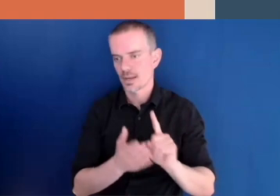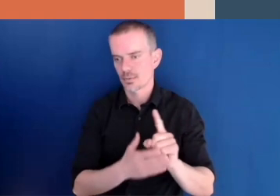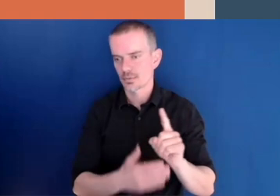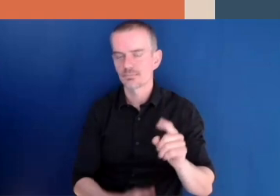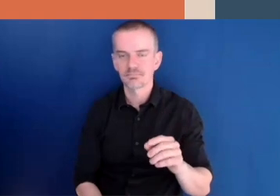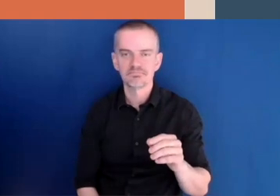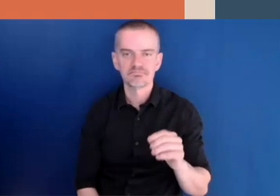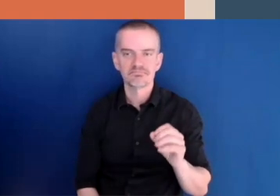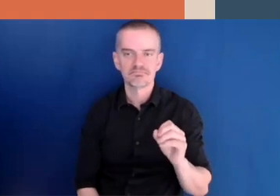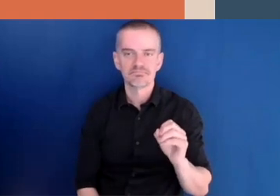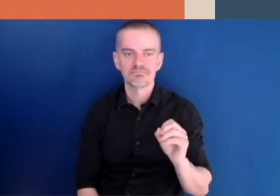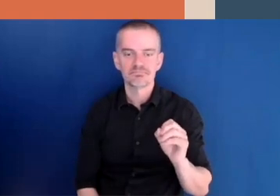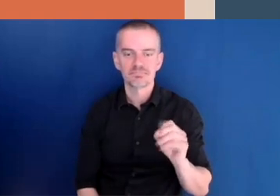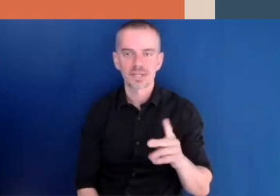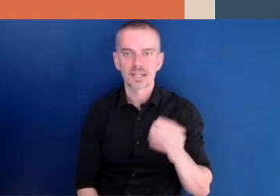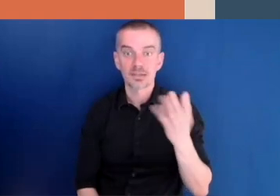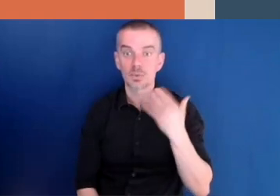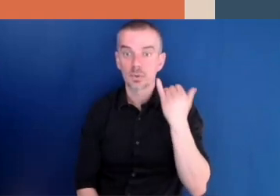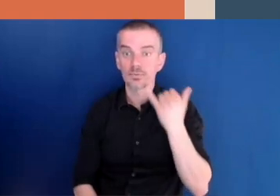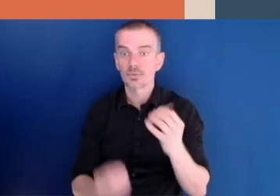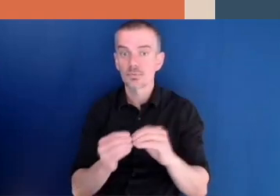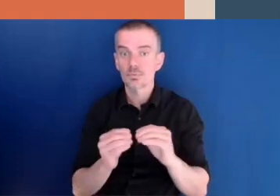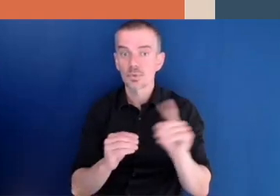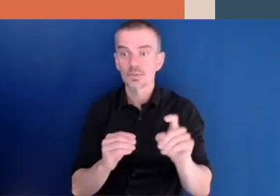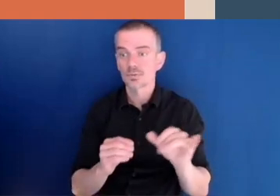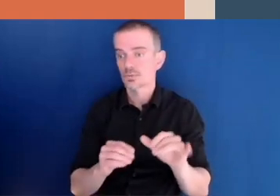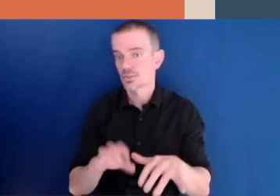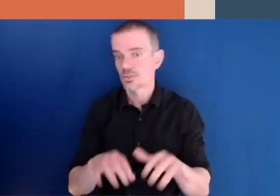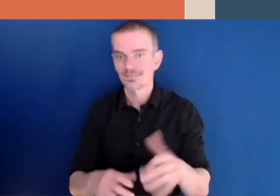And let us know if you have any other questions in the chat box as well. Thanks.